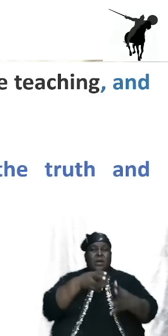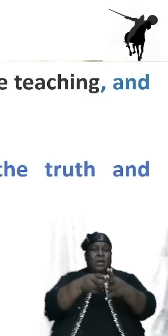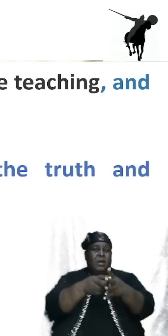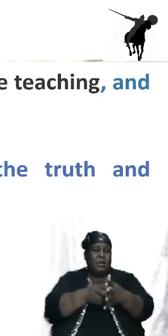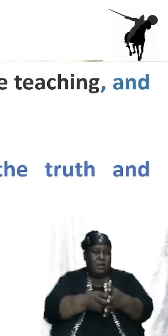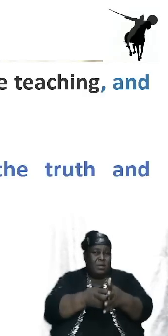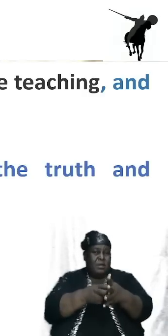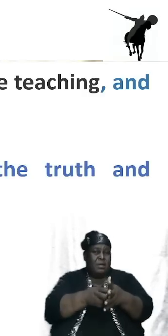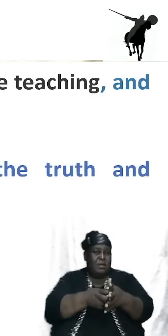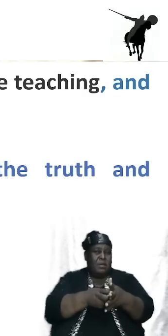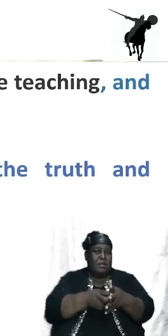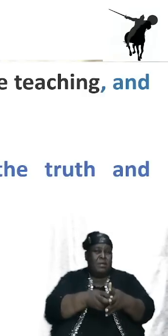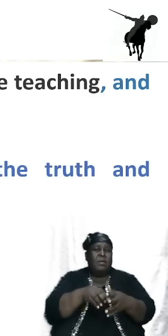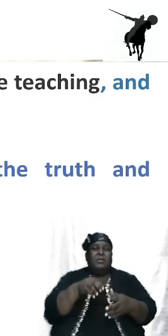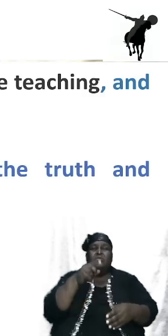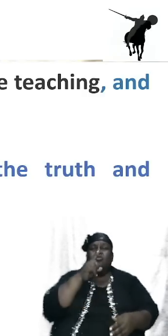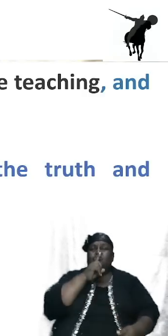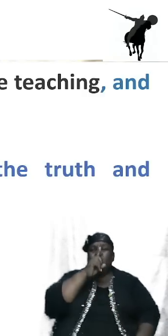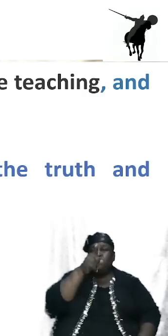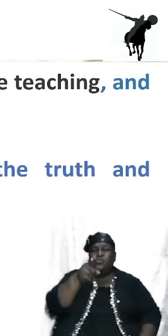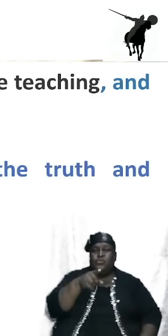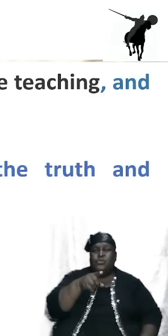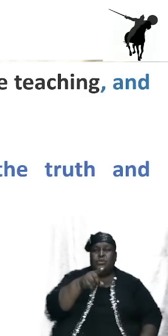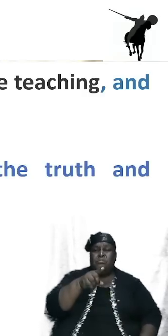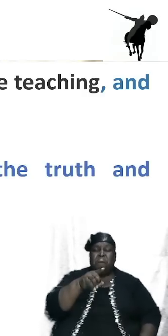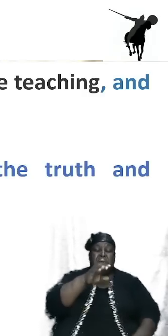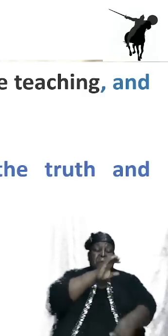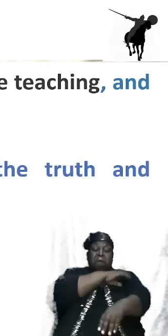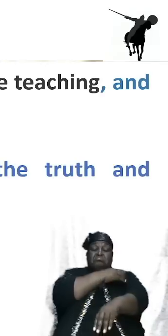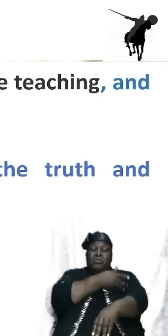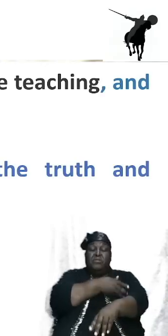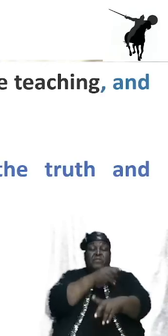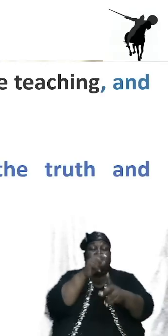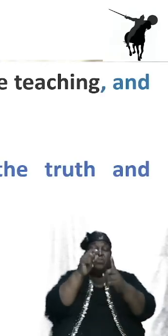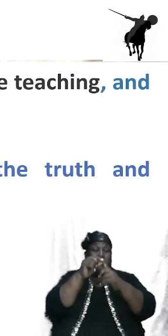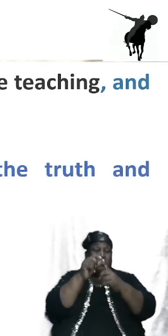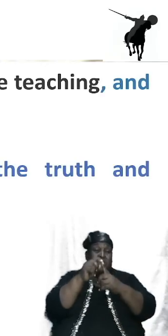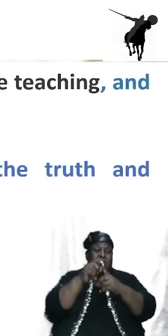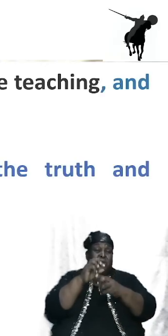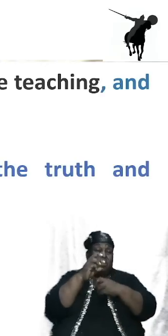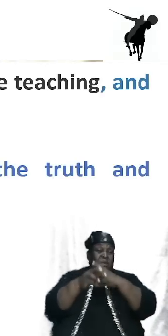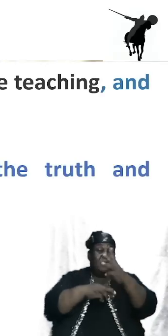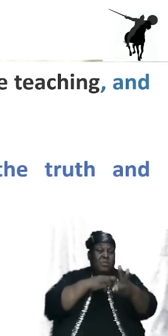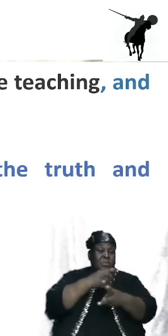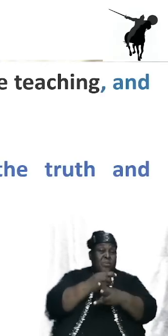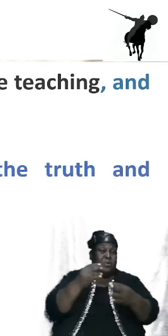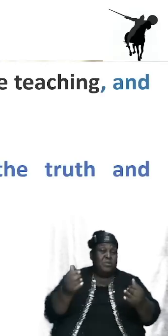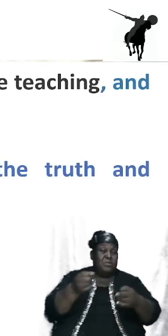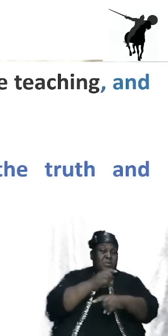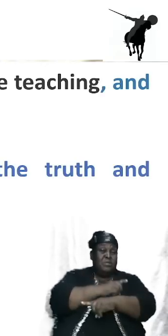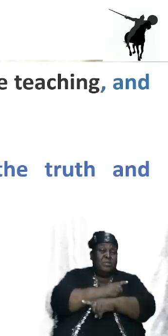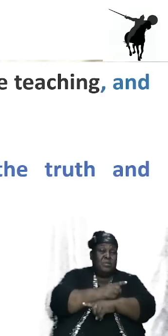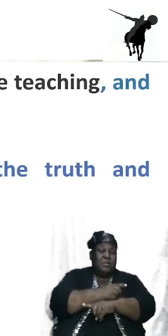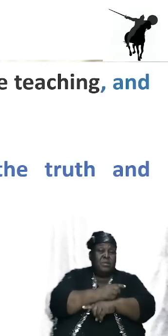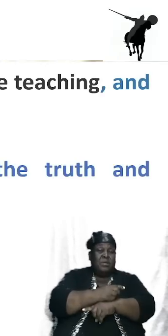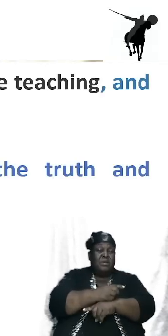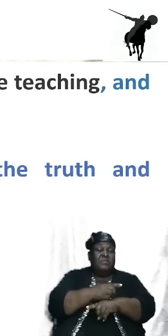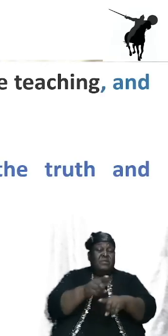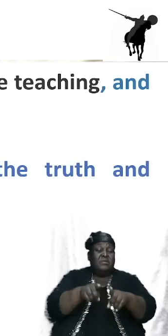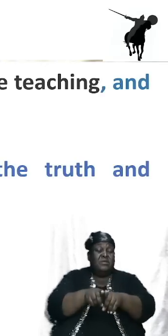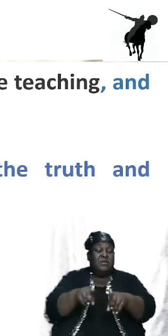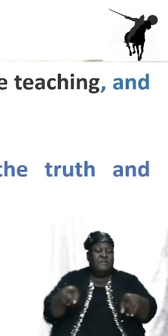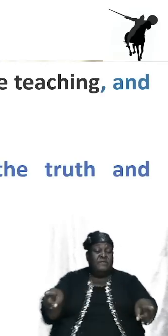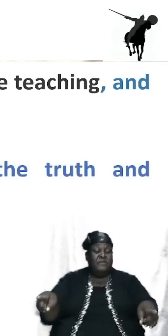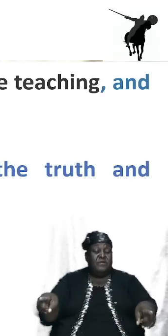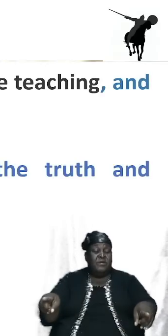that word truth is a powerful word. Because when you look at that, you know, the world today has a different concept and a different philosophy when